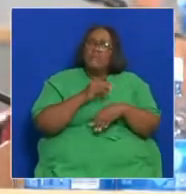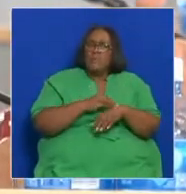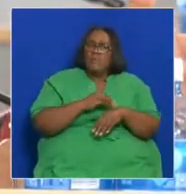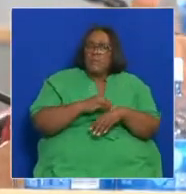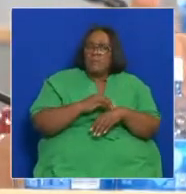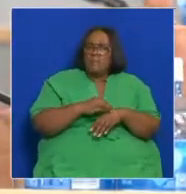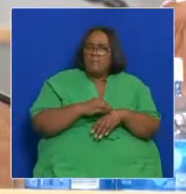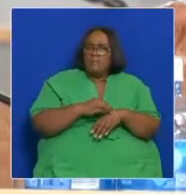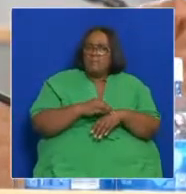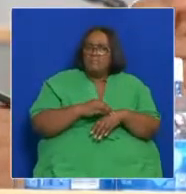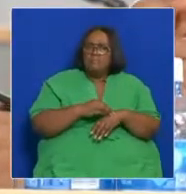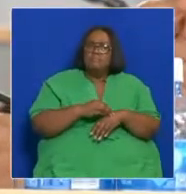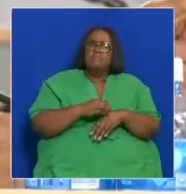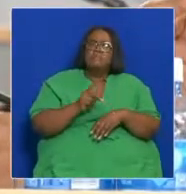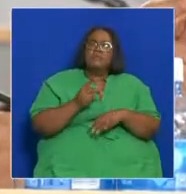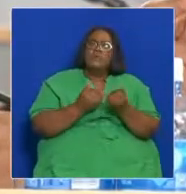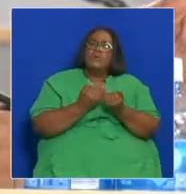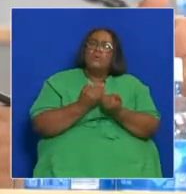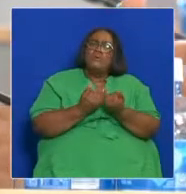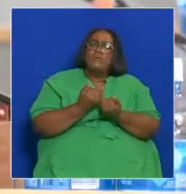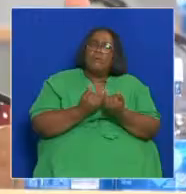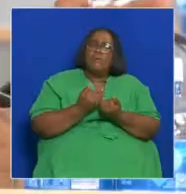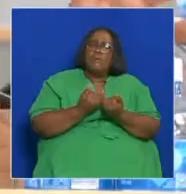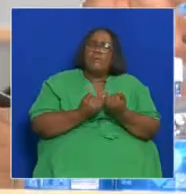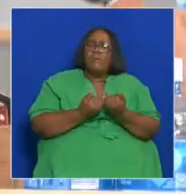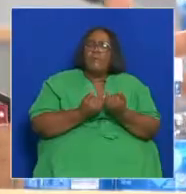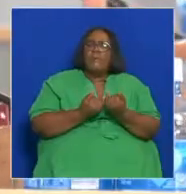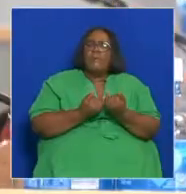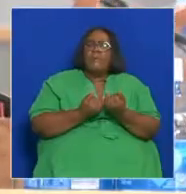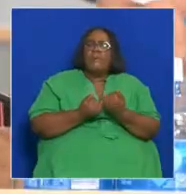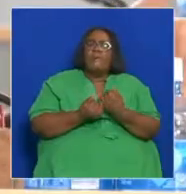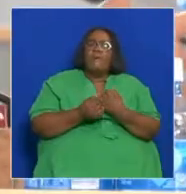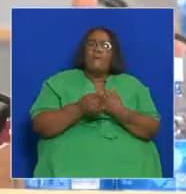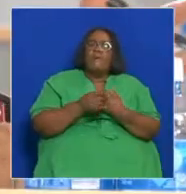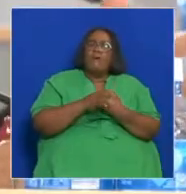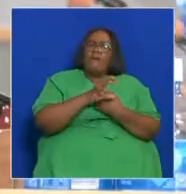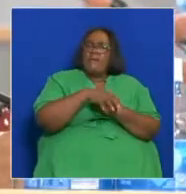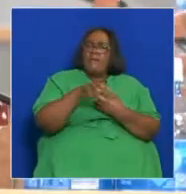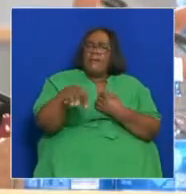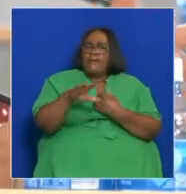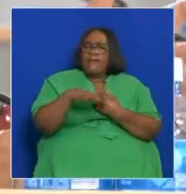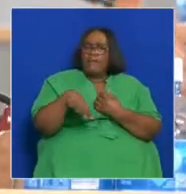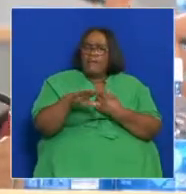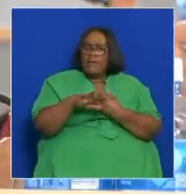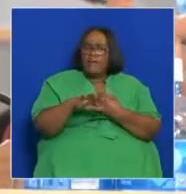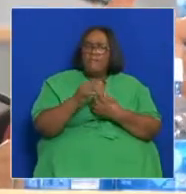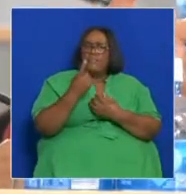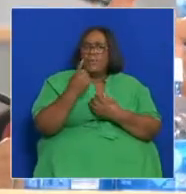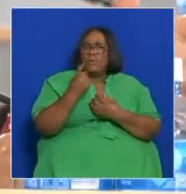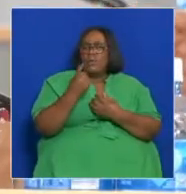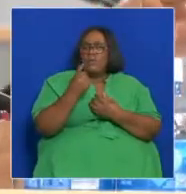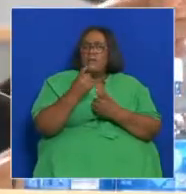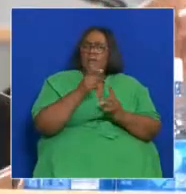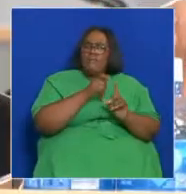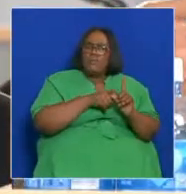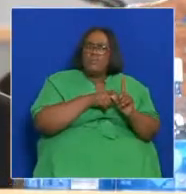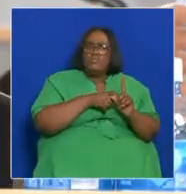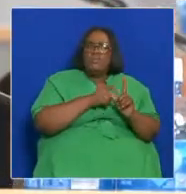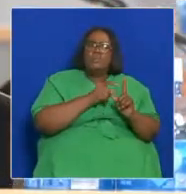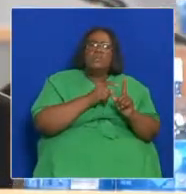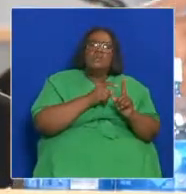competing jurisdictions, and therefore the one body ends up dealing with matters that they shouldn't.